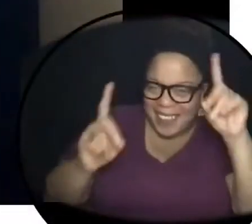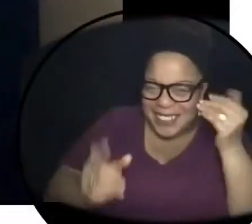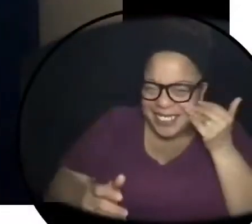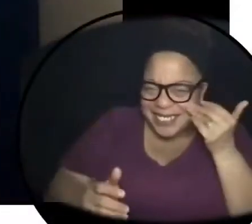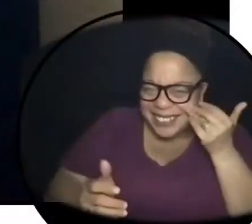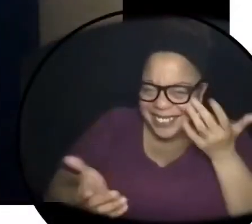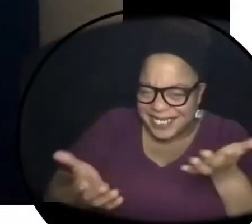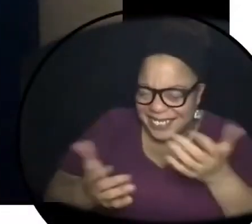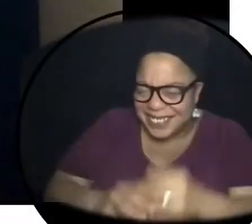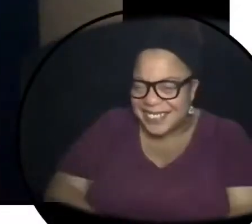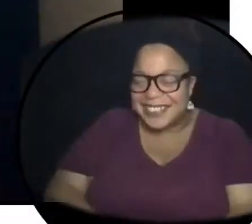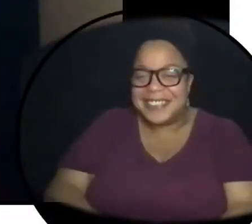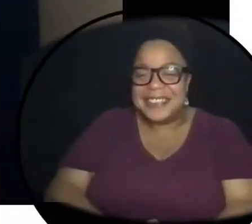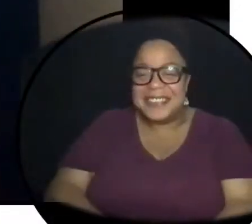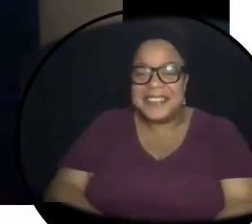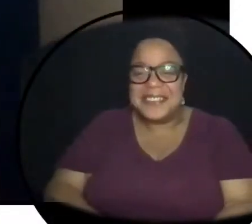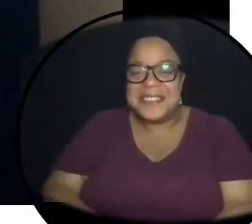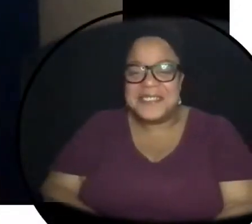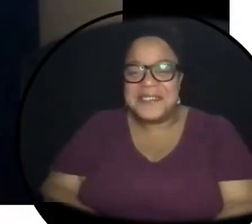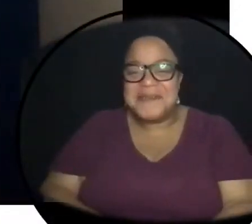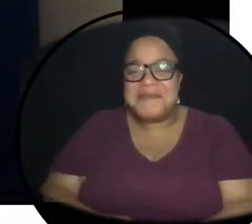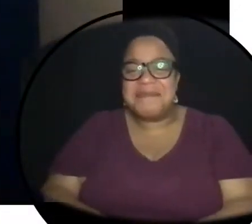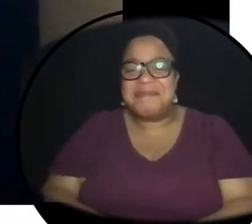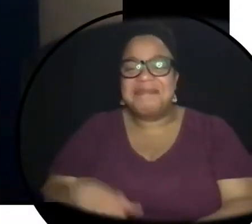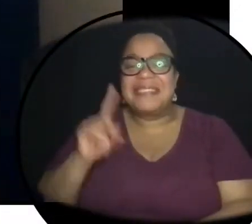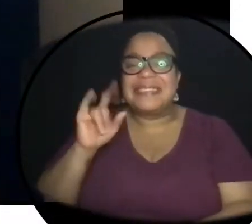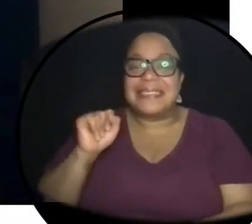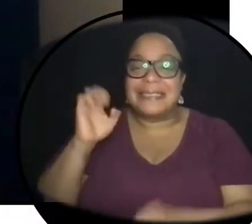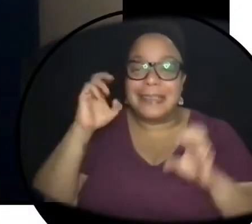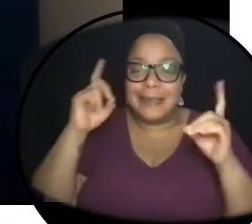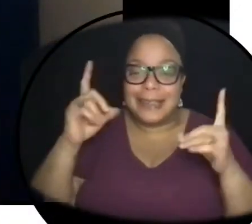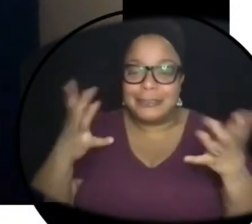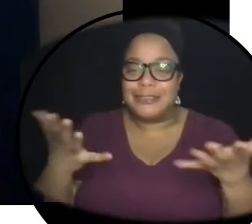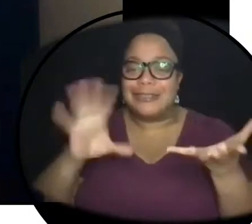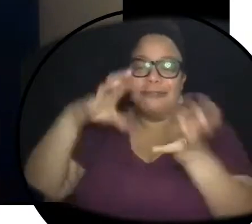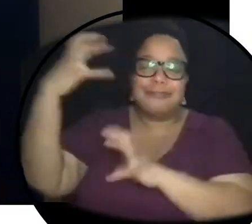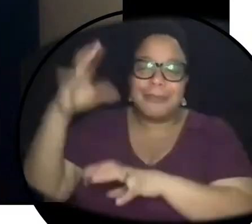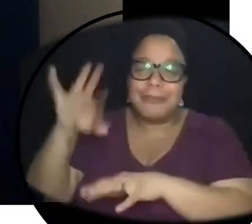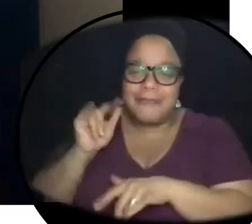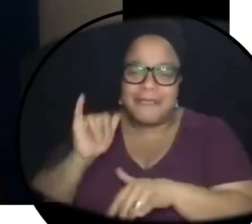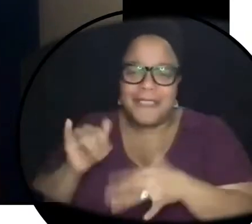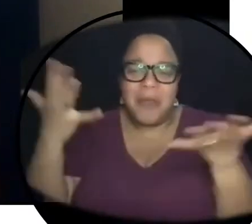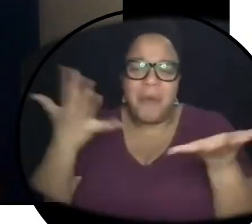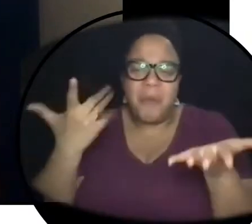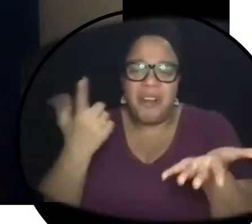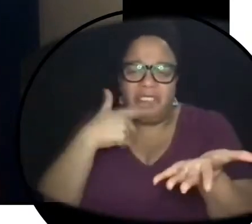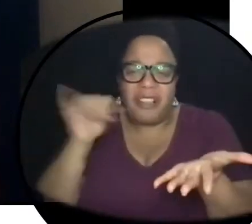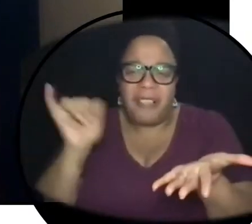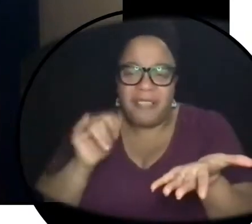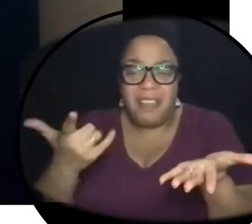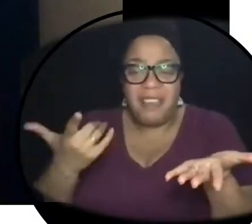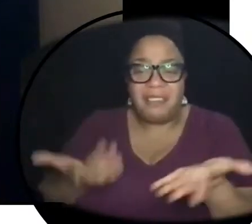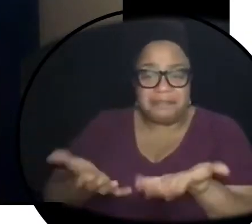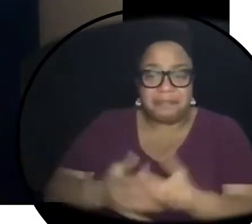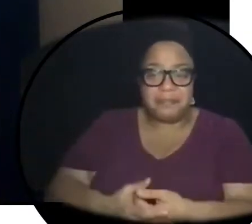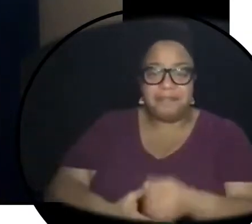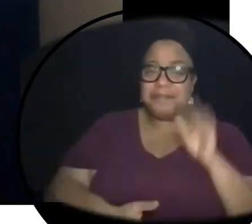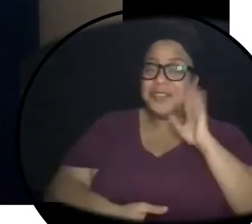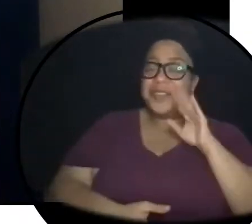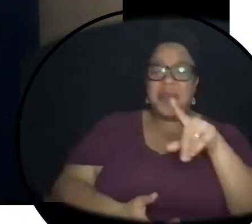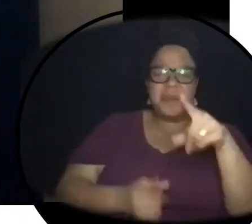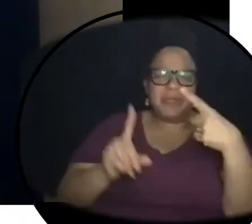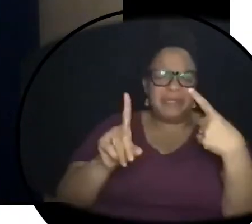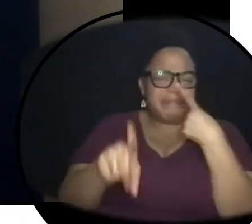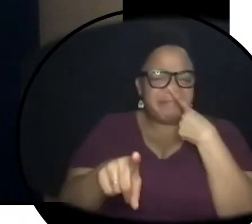also a lot of the people watching, is precisely try to unlearn. I think for me,